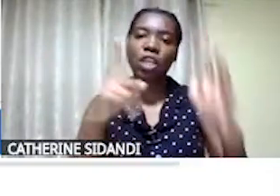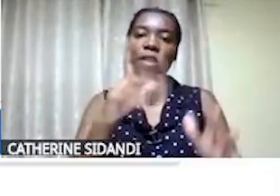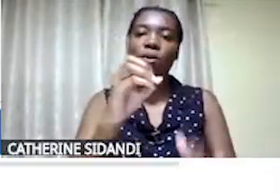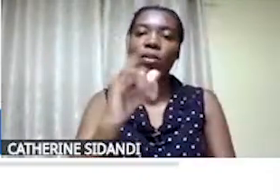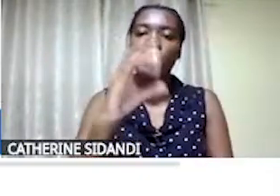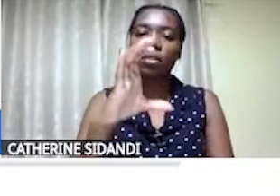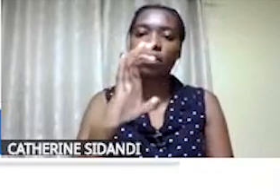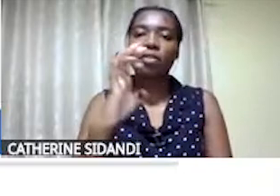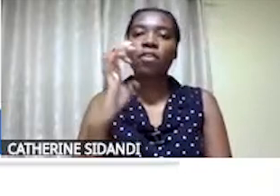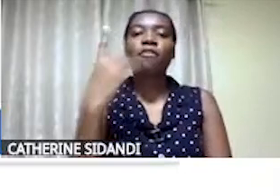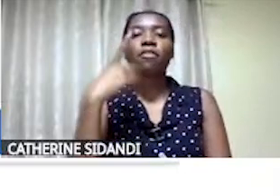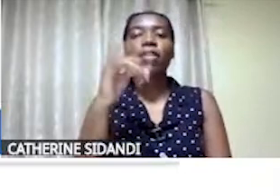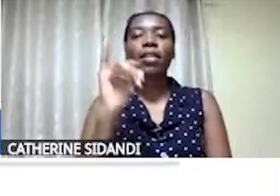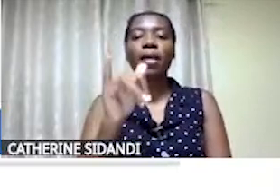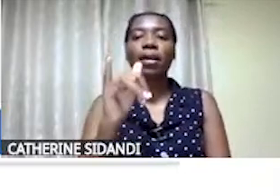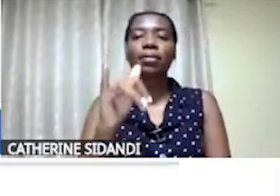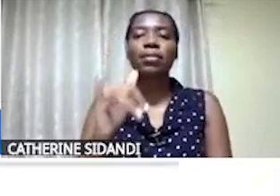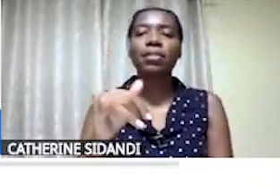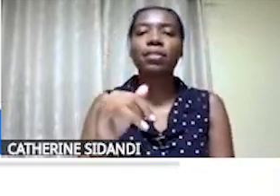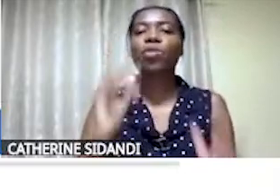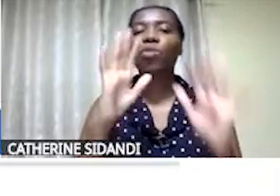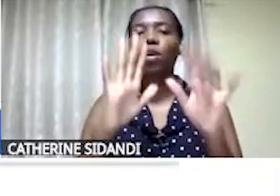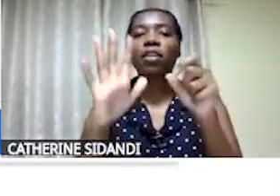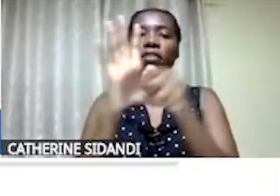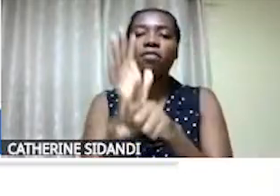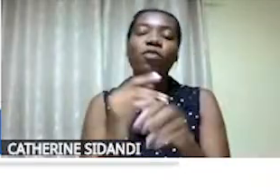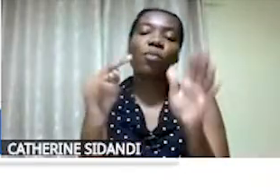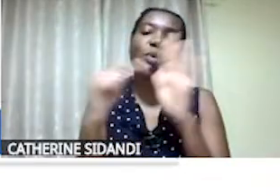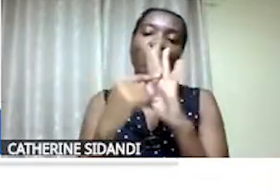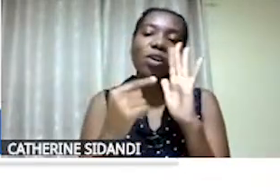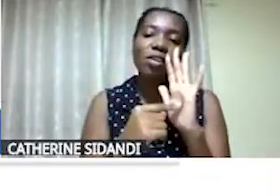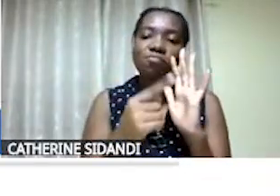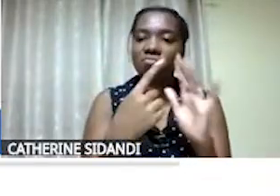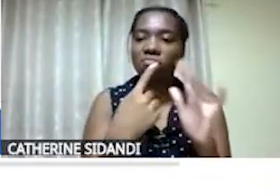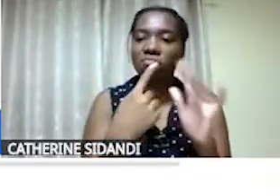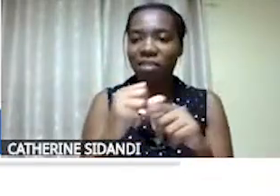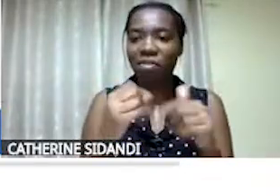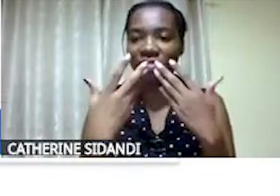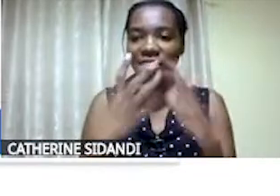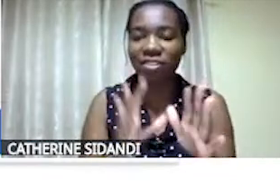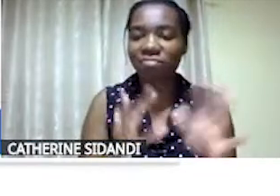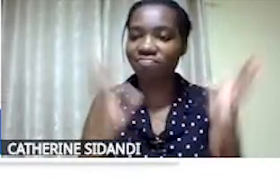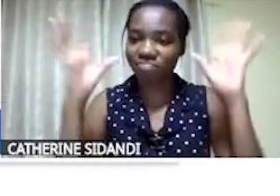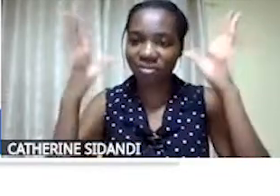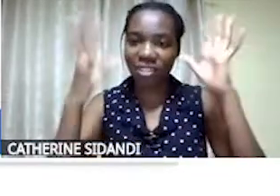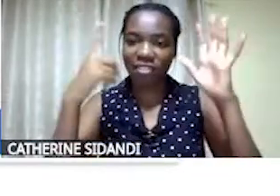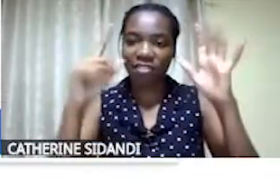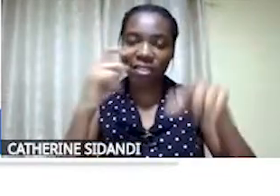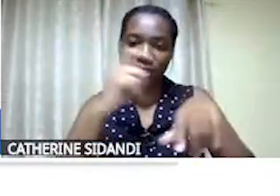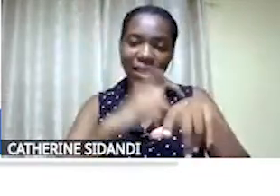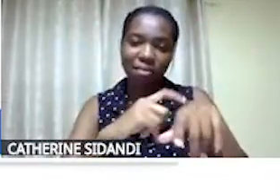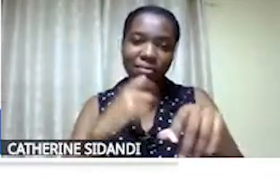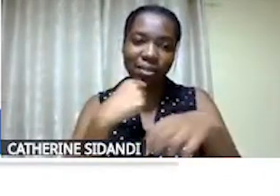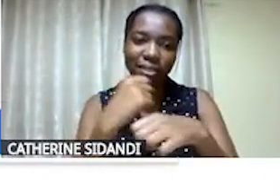interesting and magnificent points that she has given us. Let us appreciate her for creating that time. Lois,